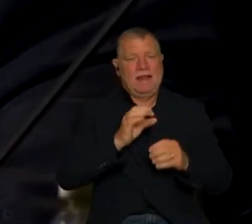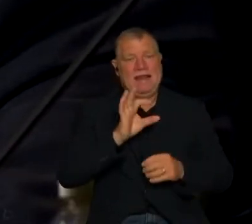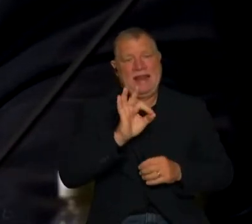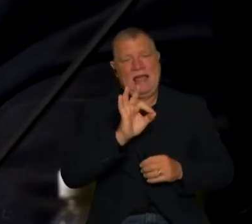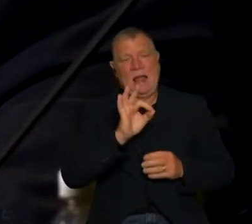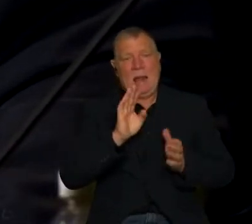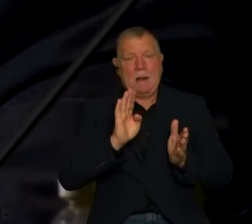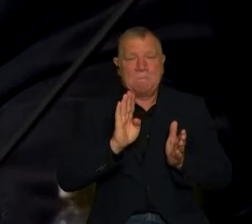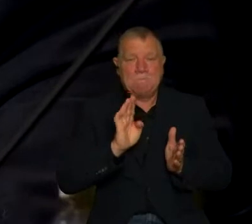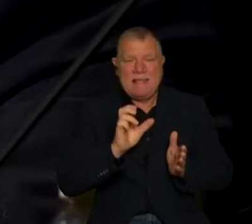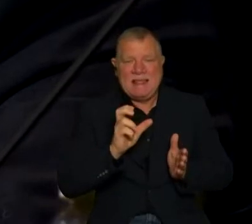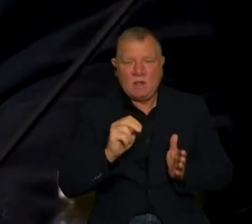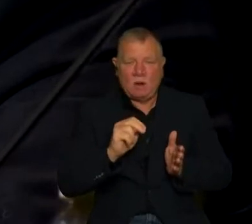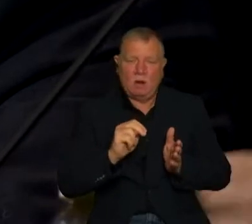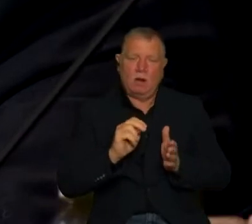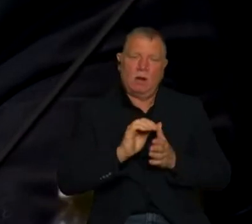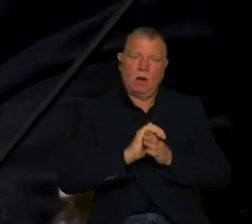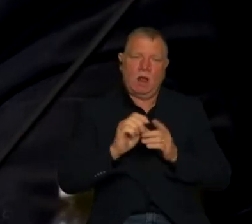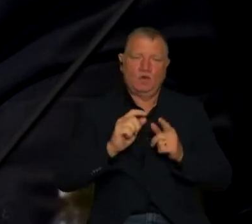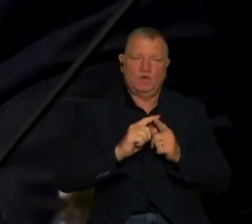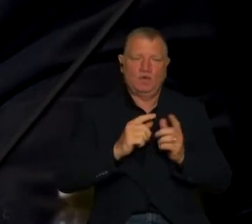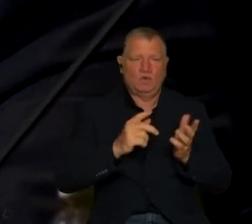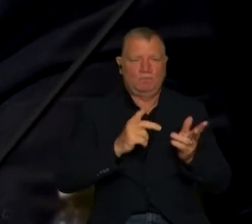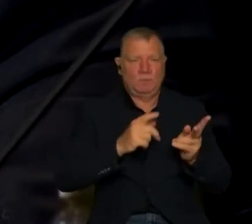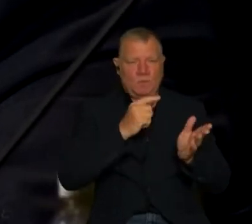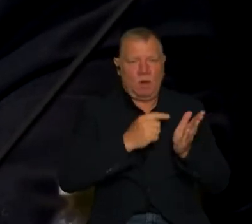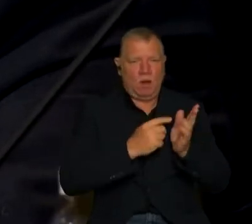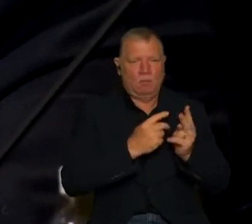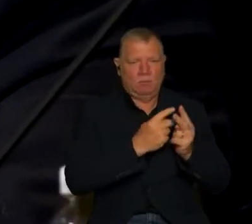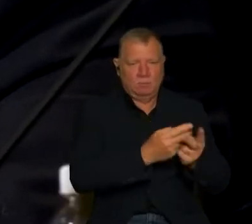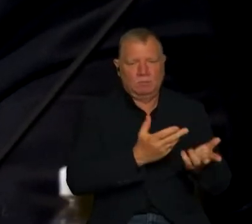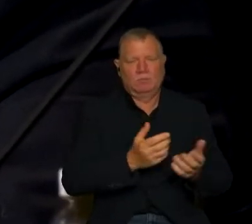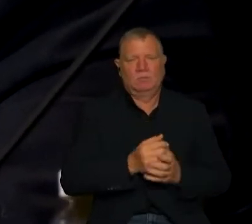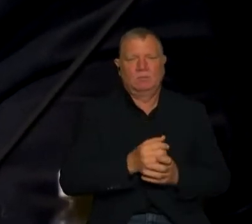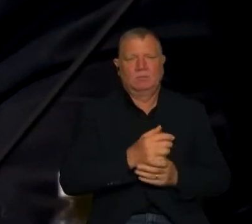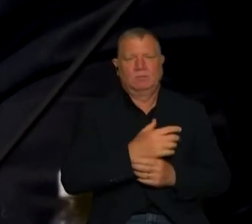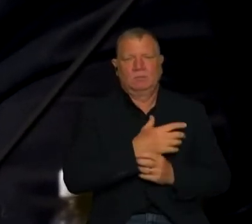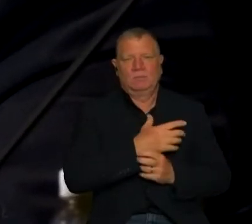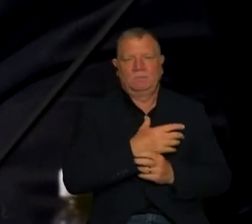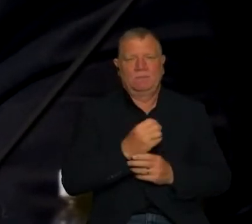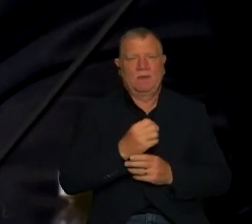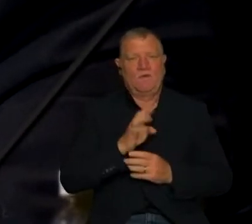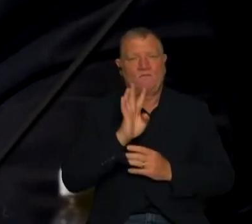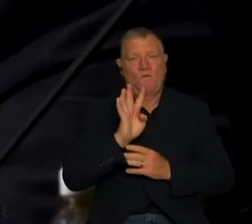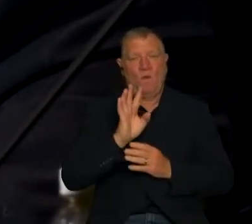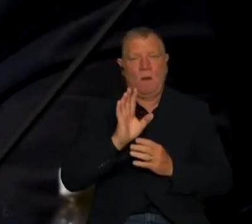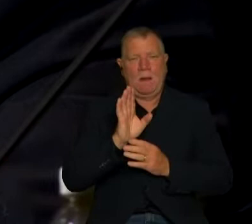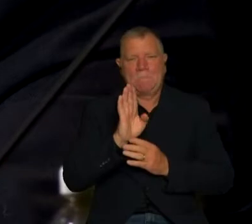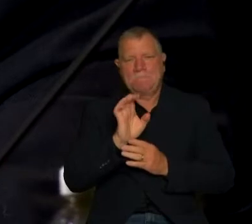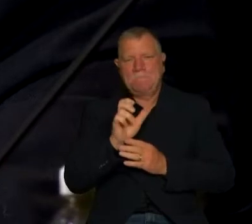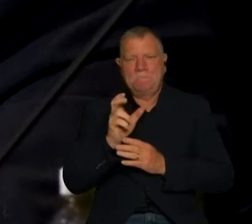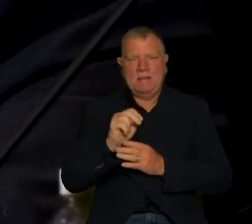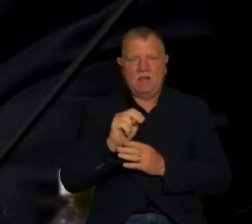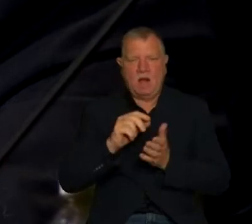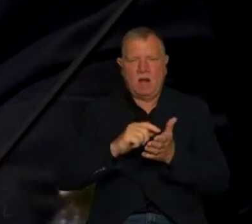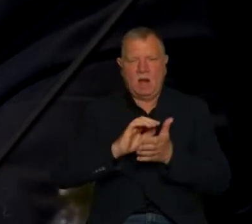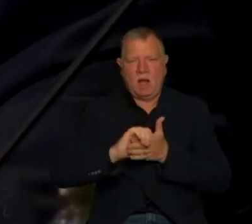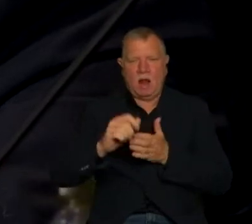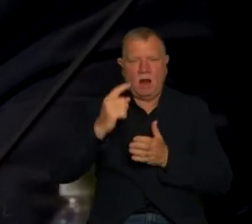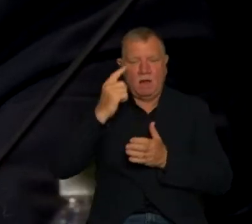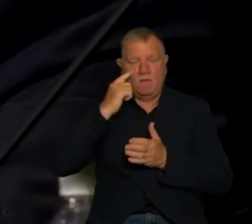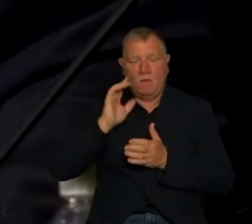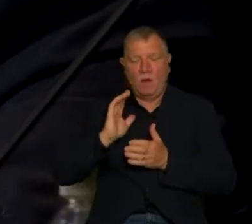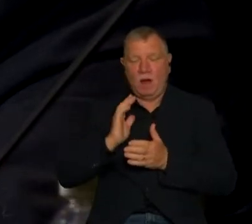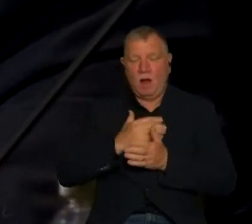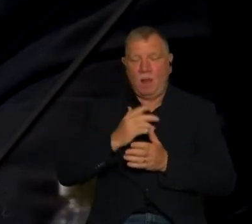$9 billion to creditors and around $4 billion to our